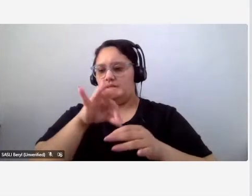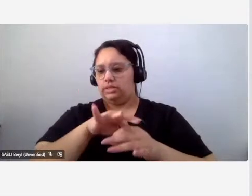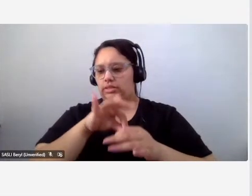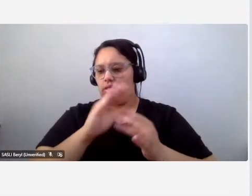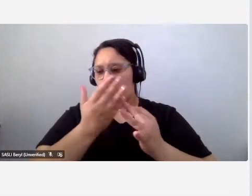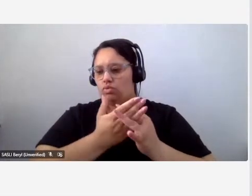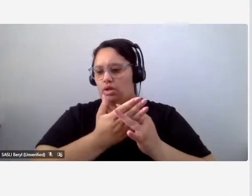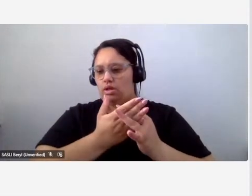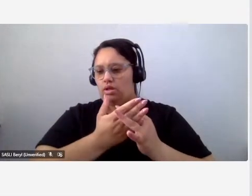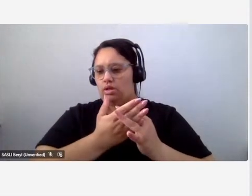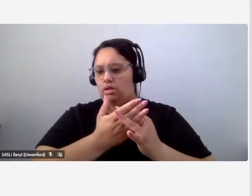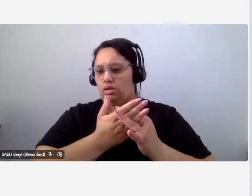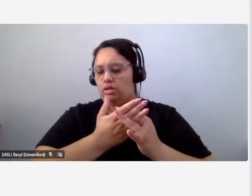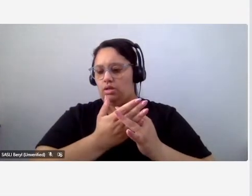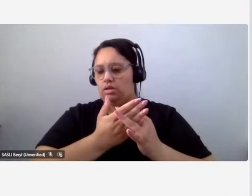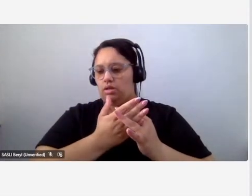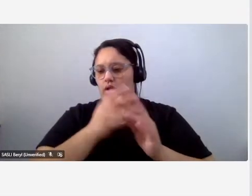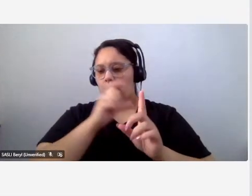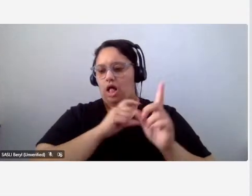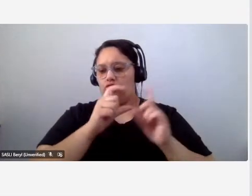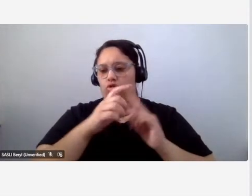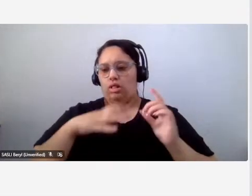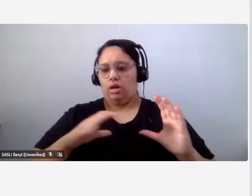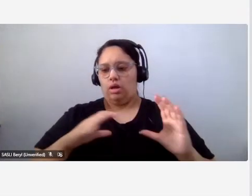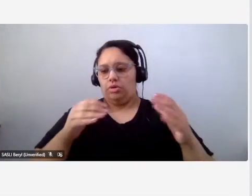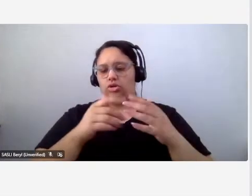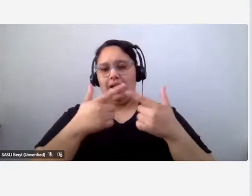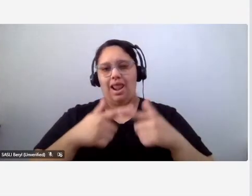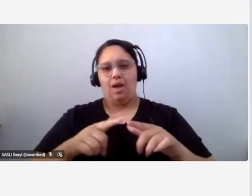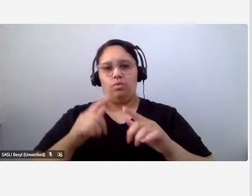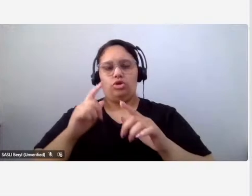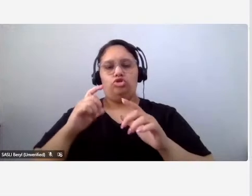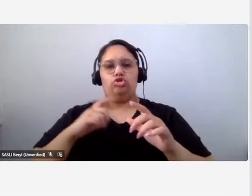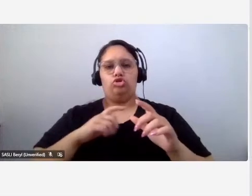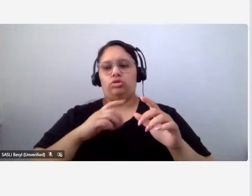the Cultural Commission, the Language Committee, and the Heritage